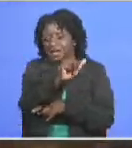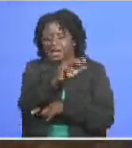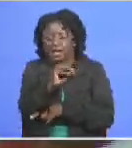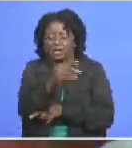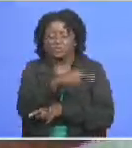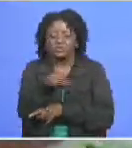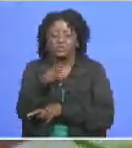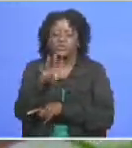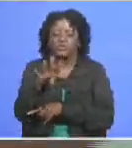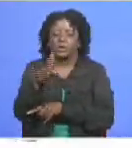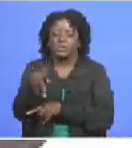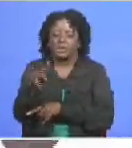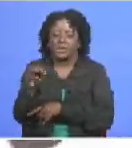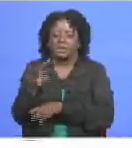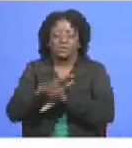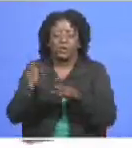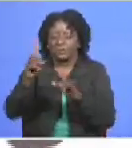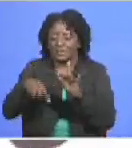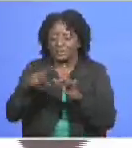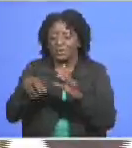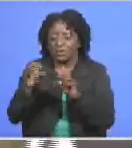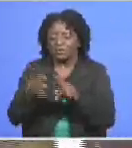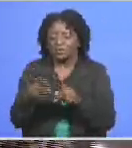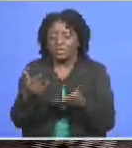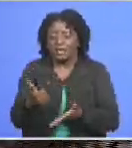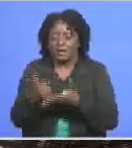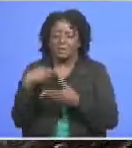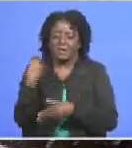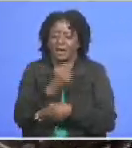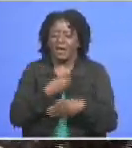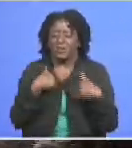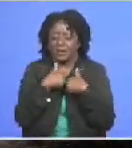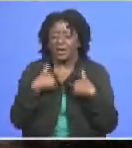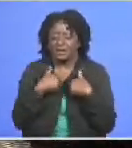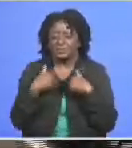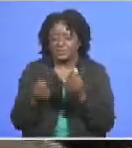opportunity to help our animals to thrive. Catherine Gomez, ZNS Network News.